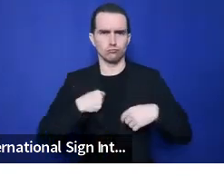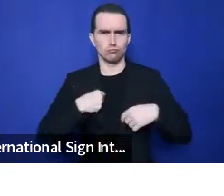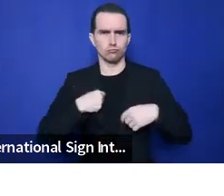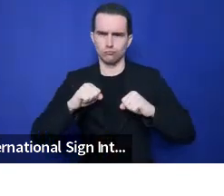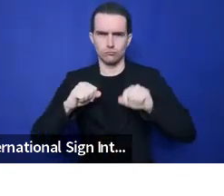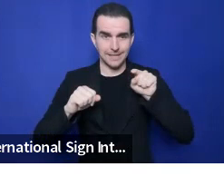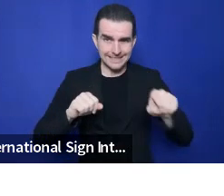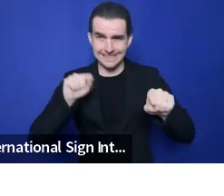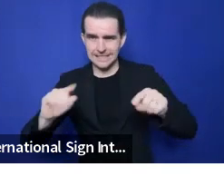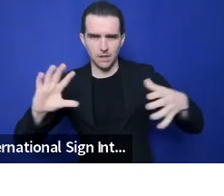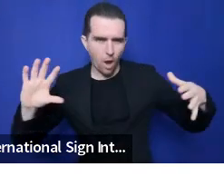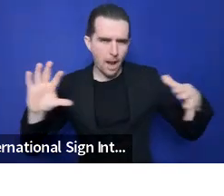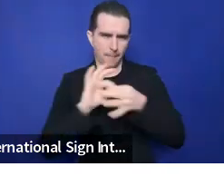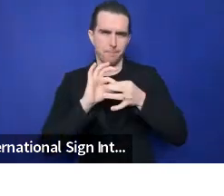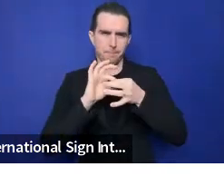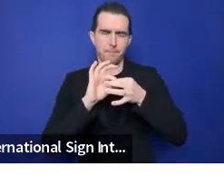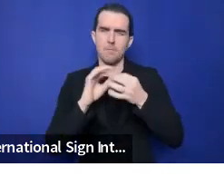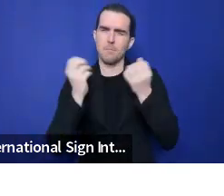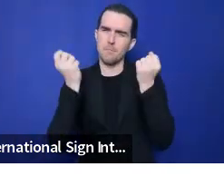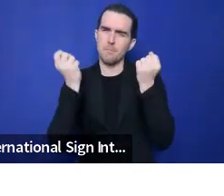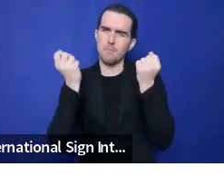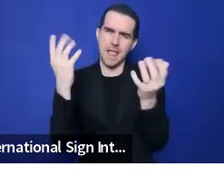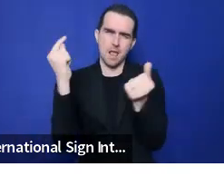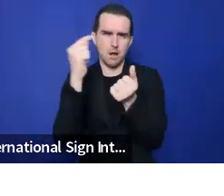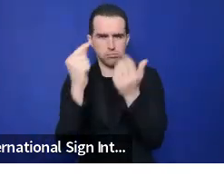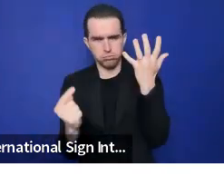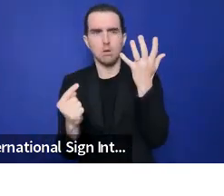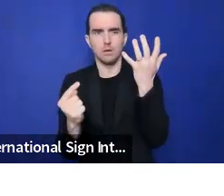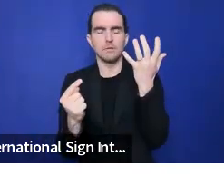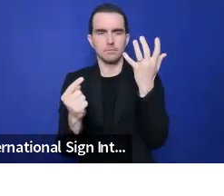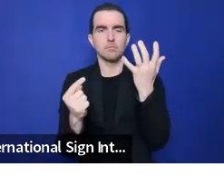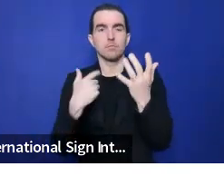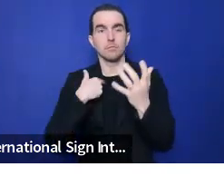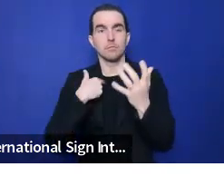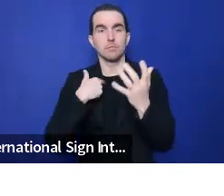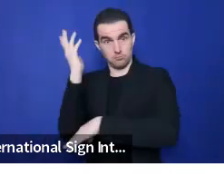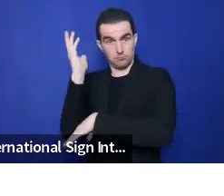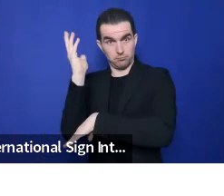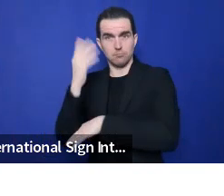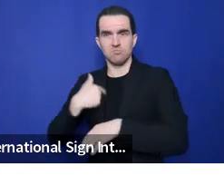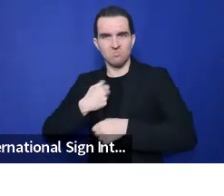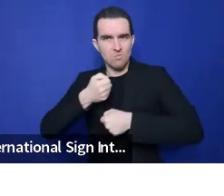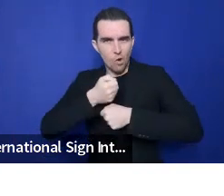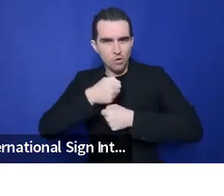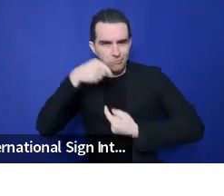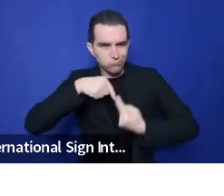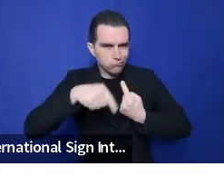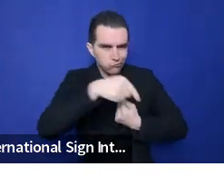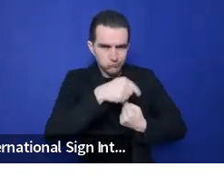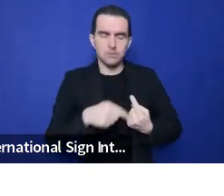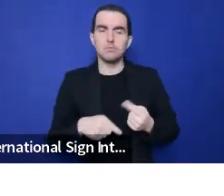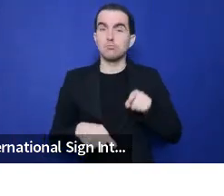because she's currently, as we speak, in a meeting with the Brazilian Ministry of Finance, which has agreed to